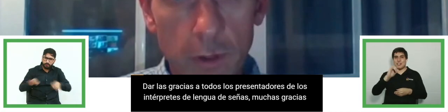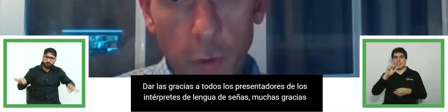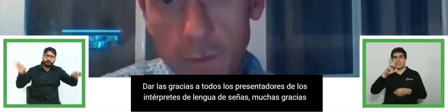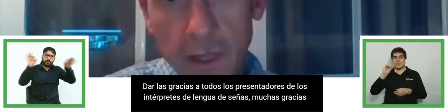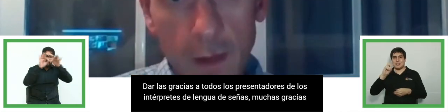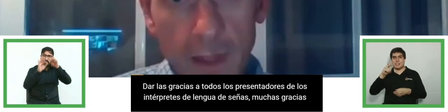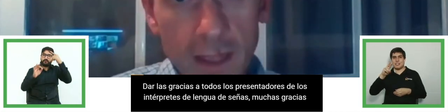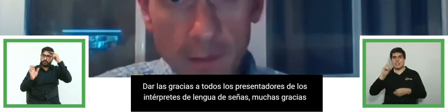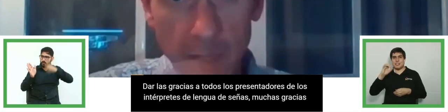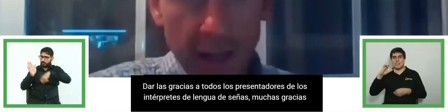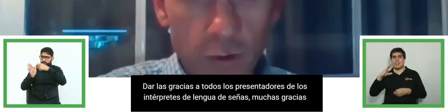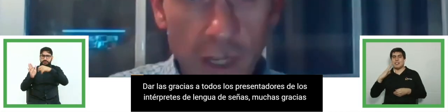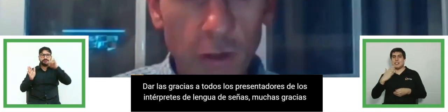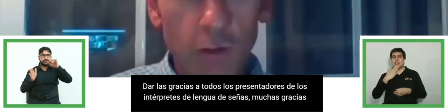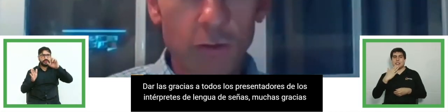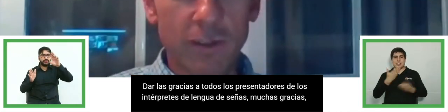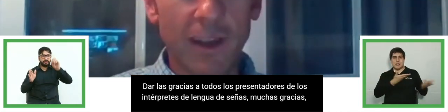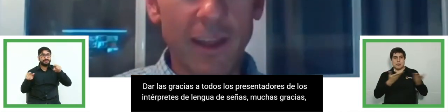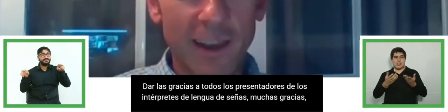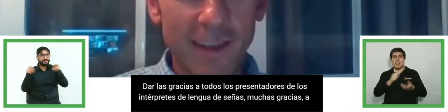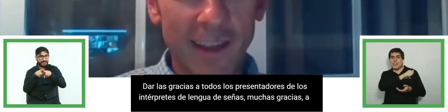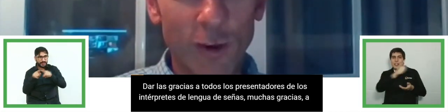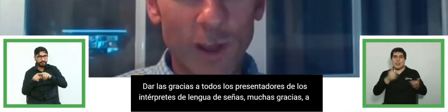all. Thank you, Carola.